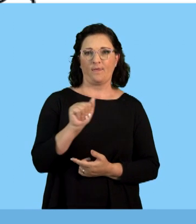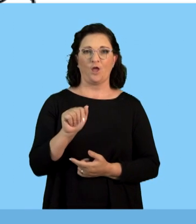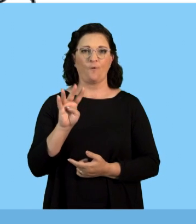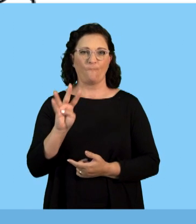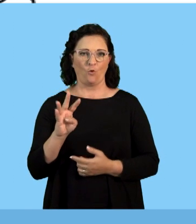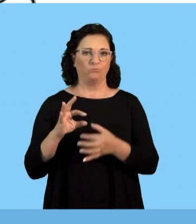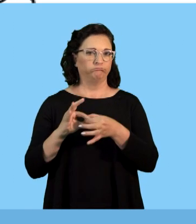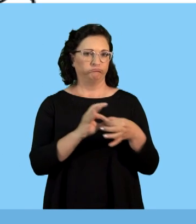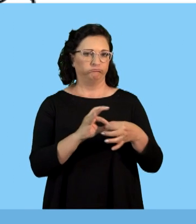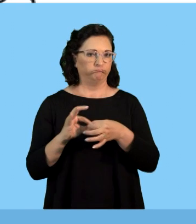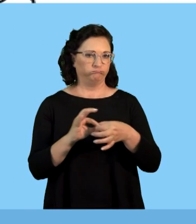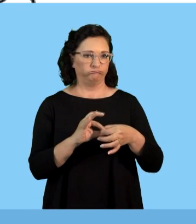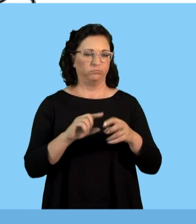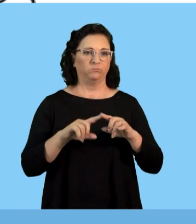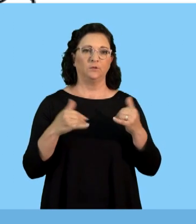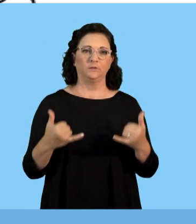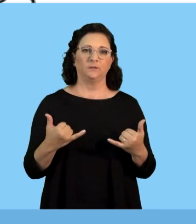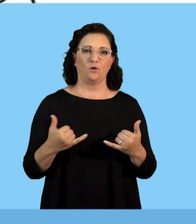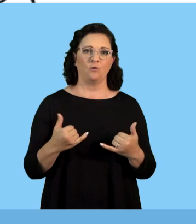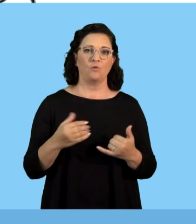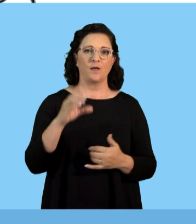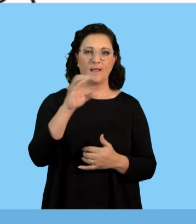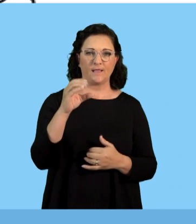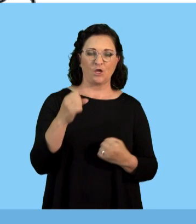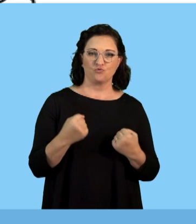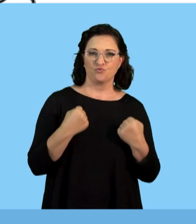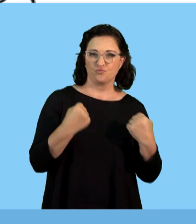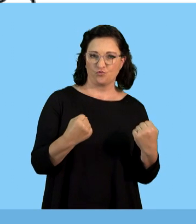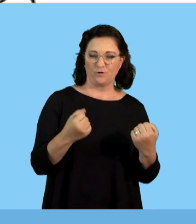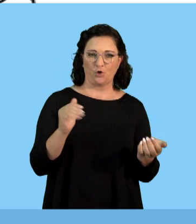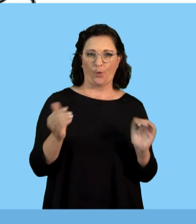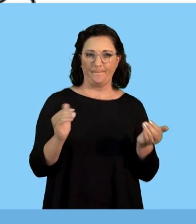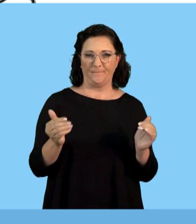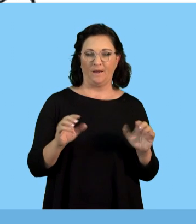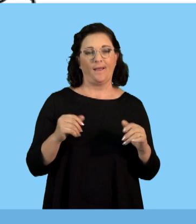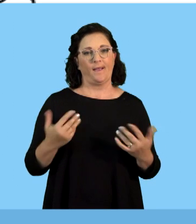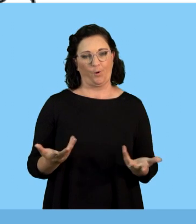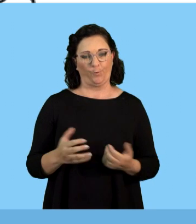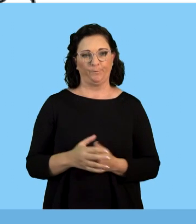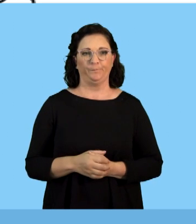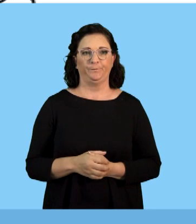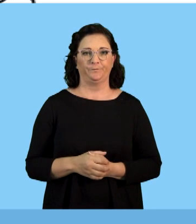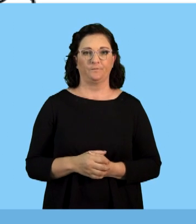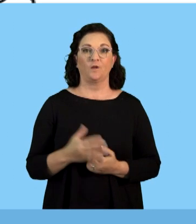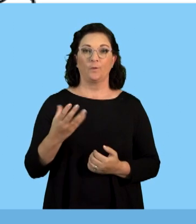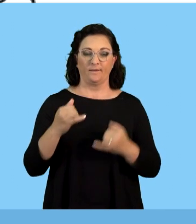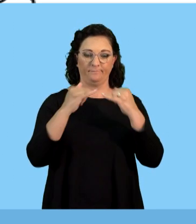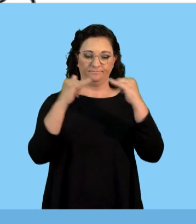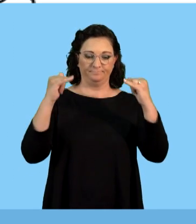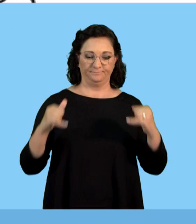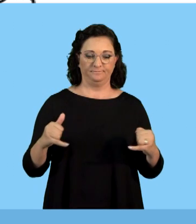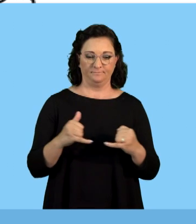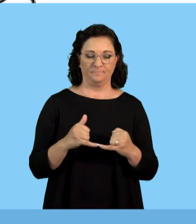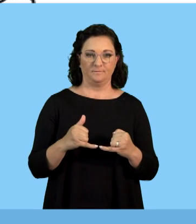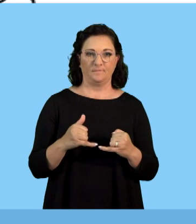A1 and A4, and how do the current strength compare at these 2 points? So we have an electric